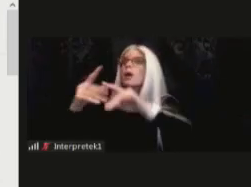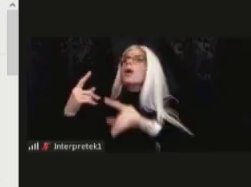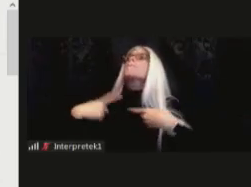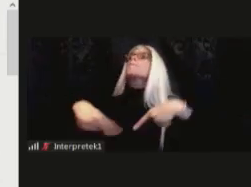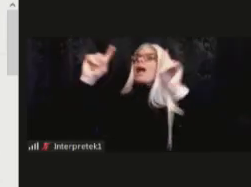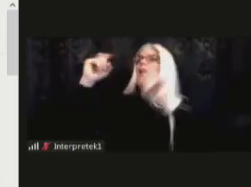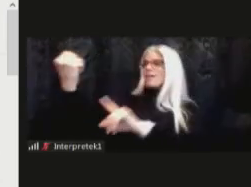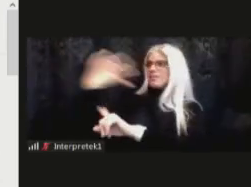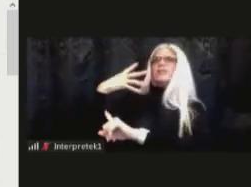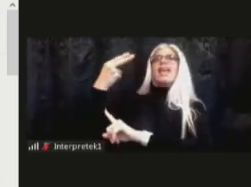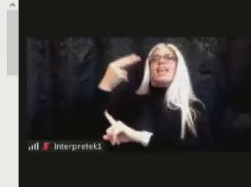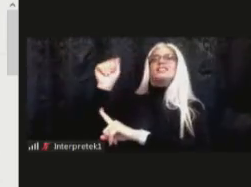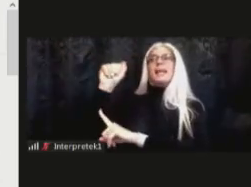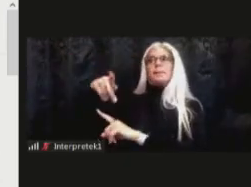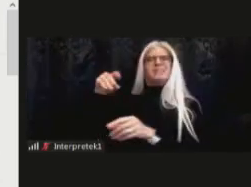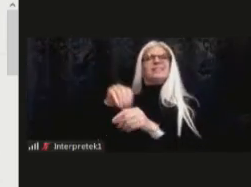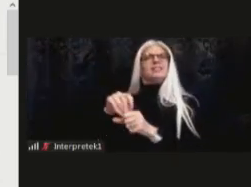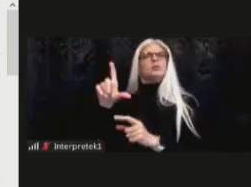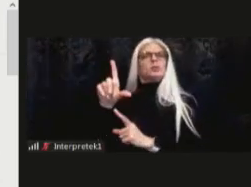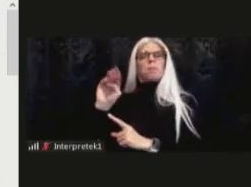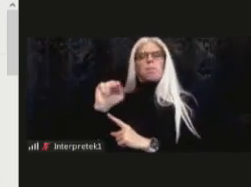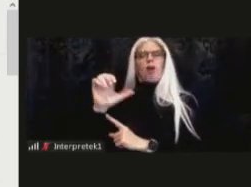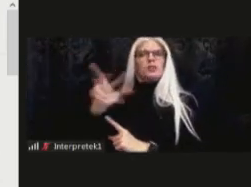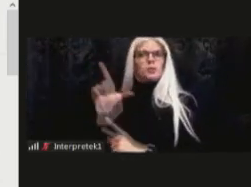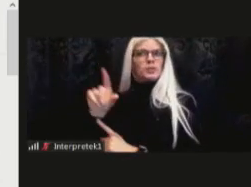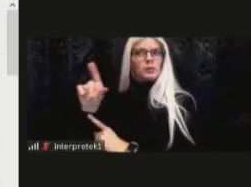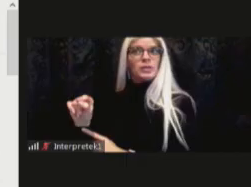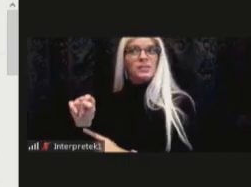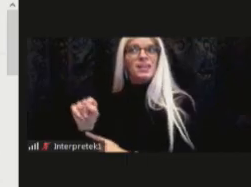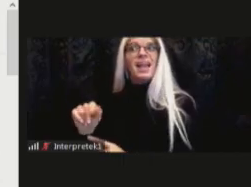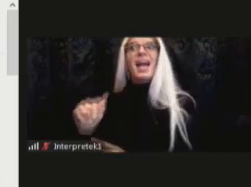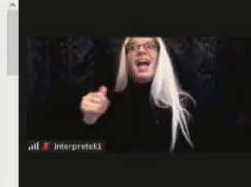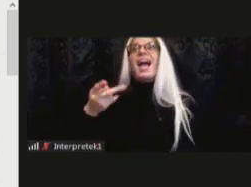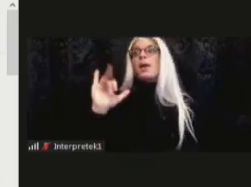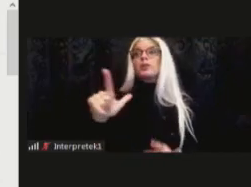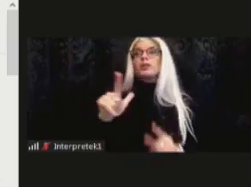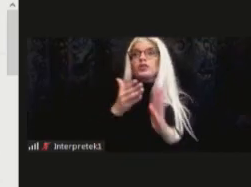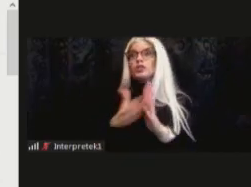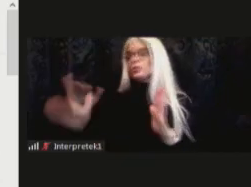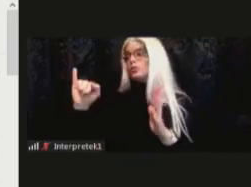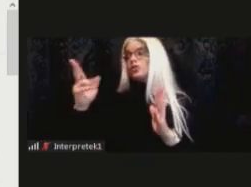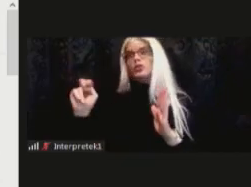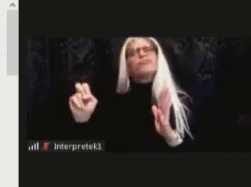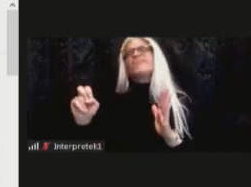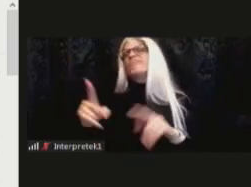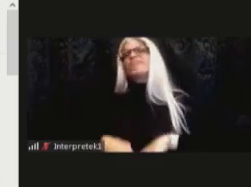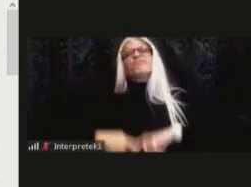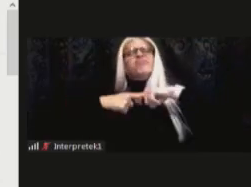2020. In April through June 2020, there was a pause for COVID. I think a lot of people paused for